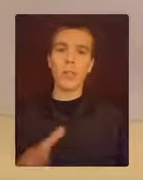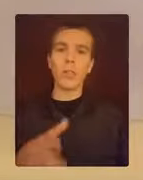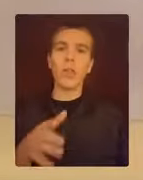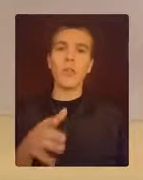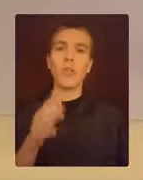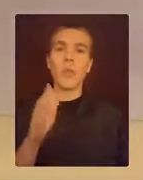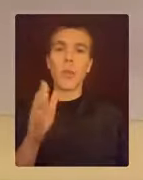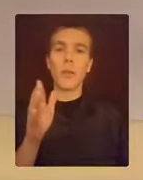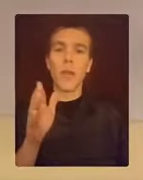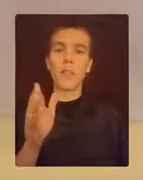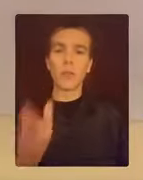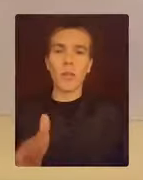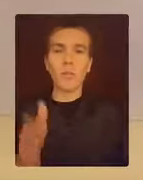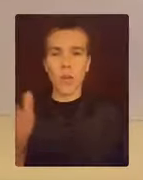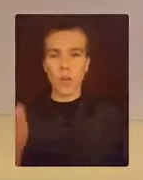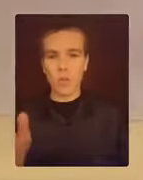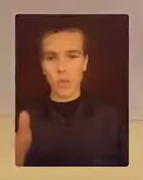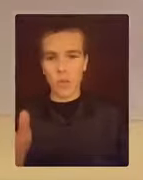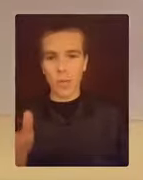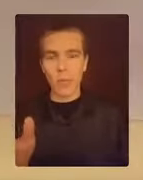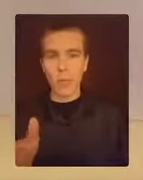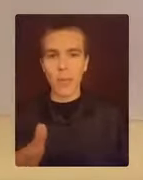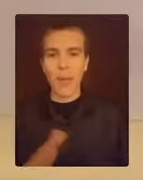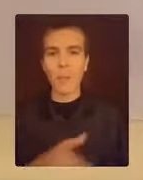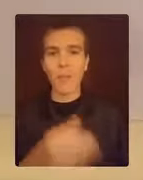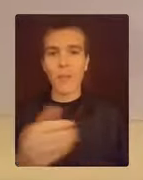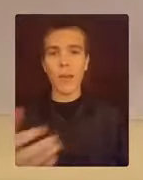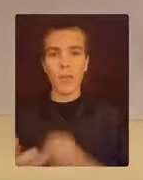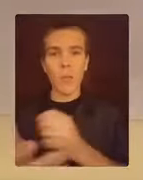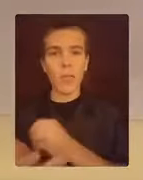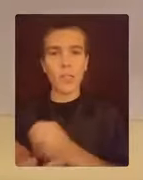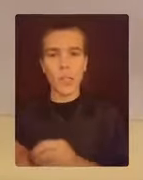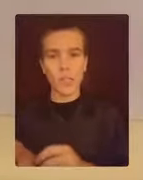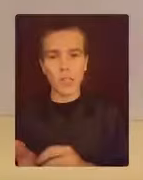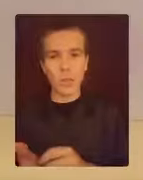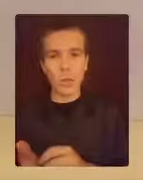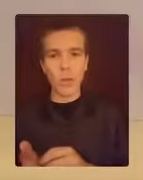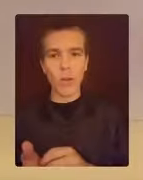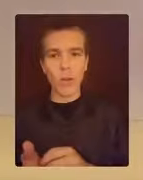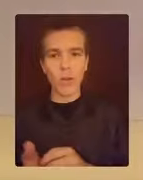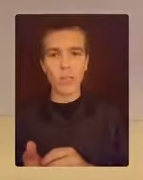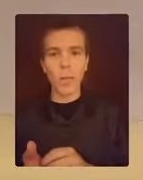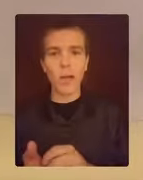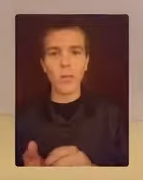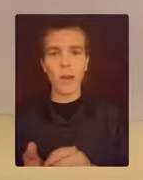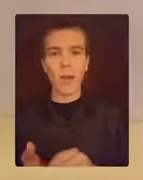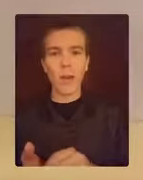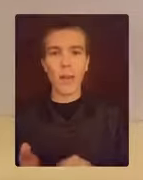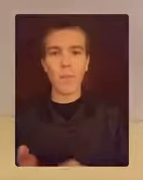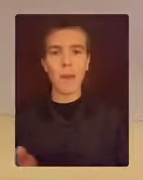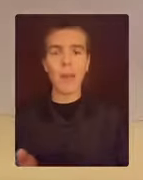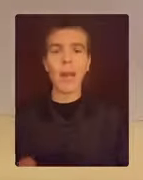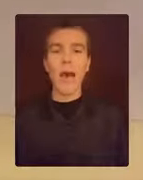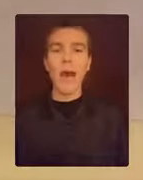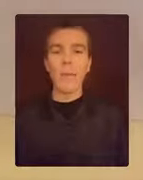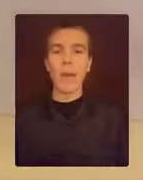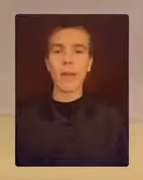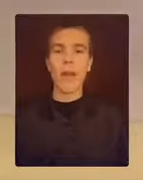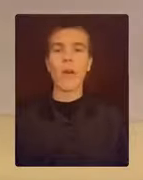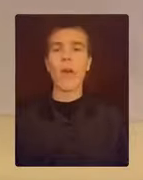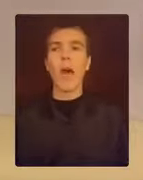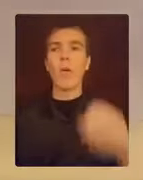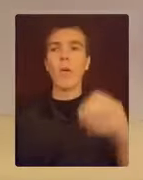One of the other things you do is you want to put a dream journal next to your bed within reaching where you can reach out without getting out of bed and